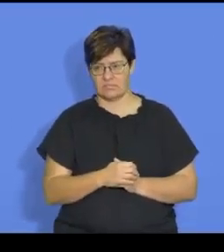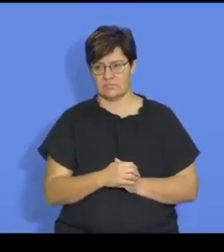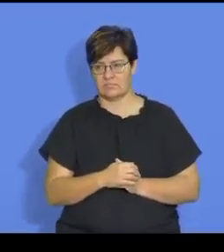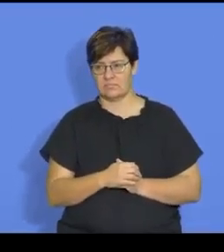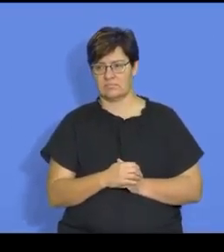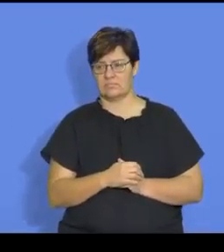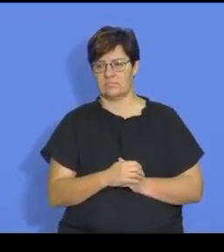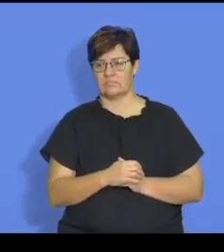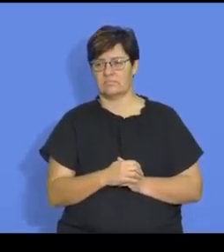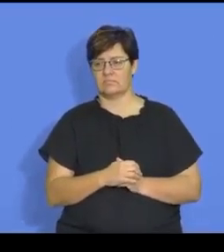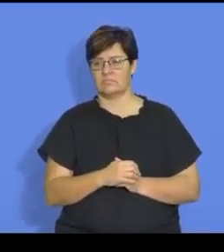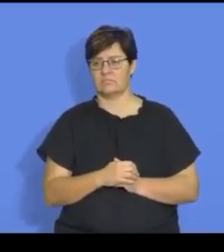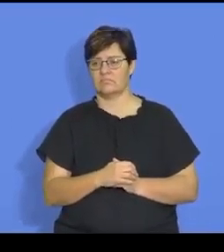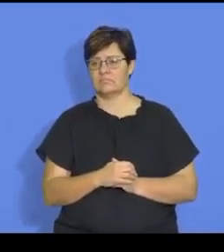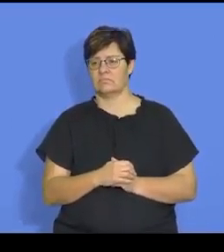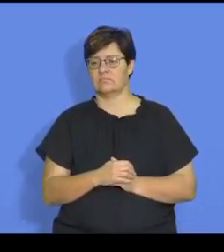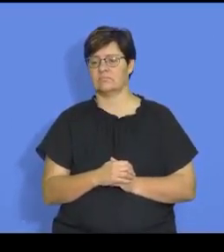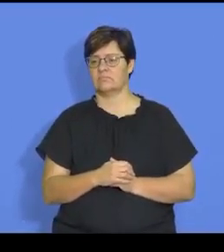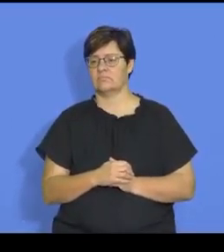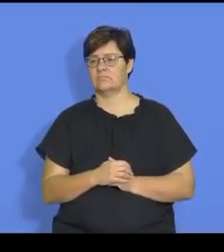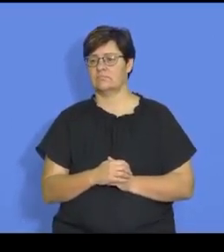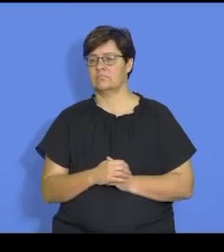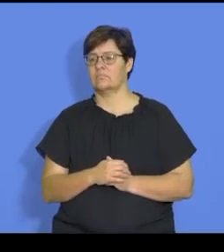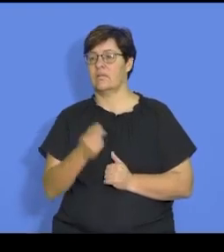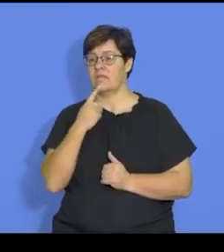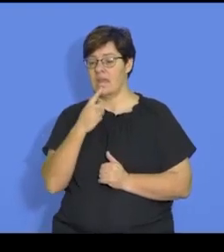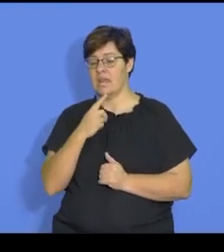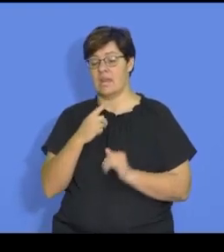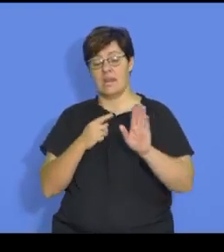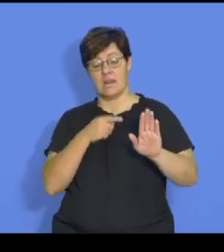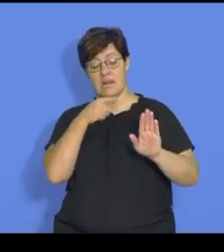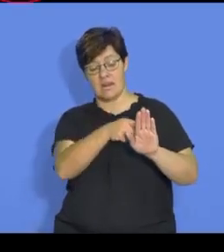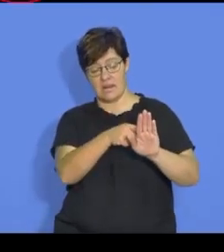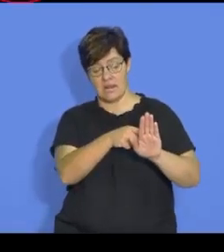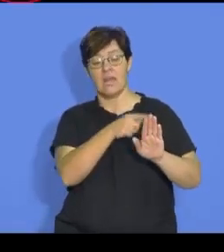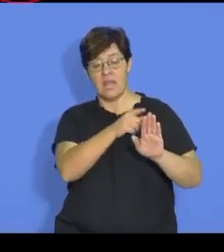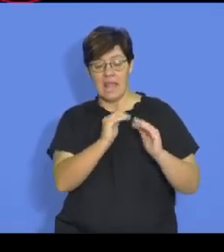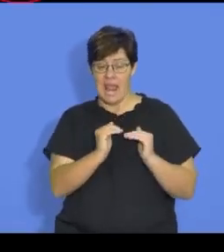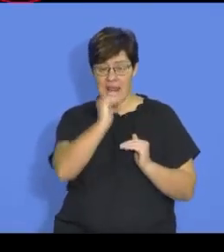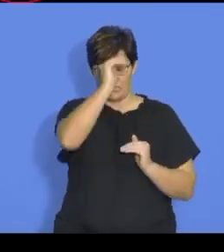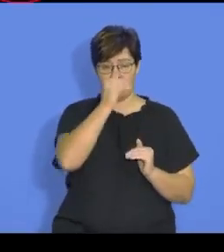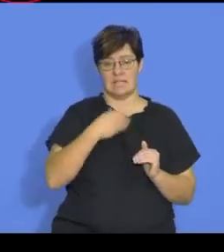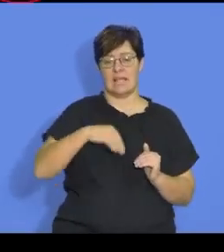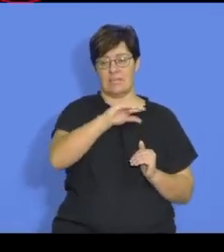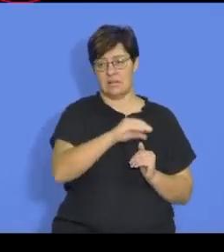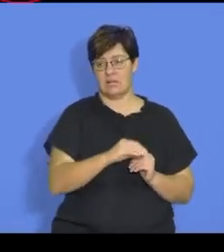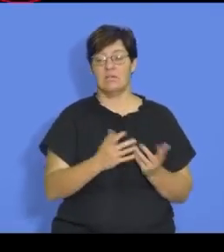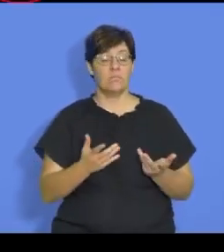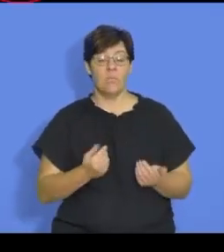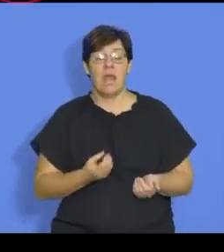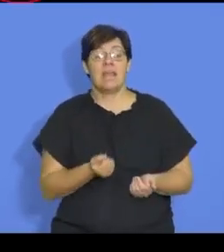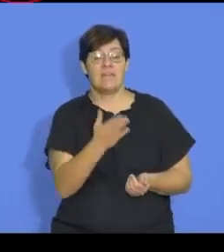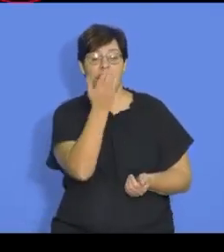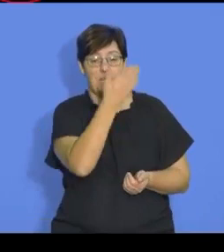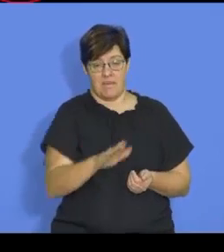of August. Right, then we've got partner Craig, who has increased his capital by